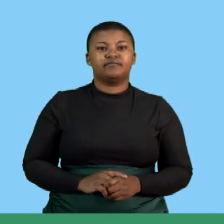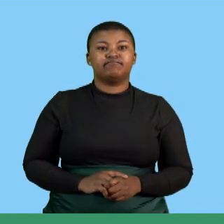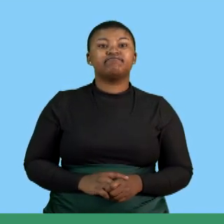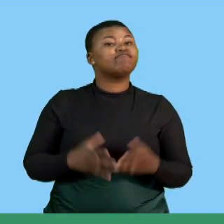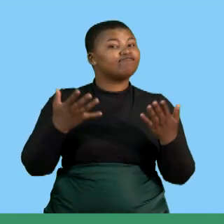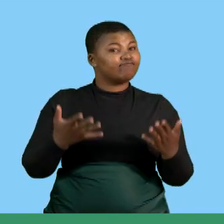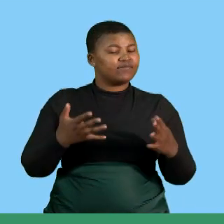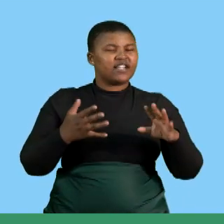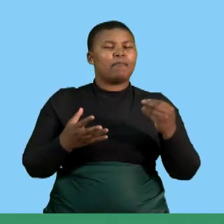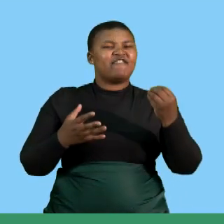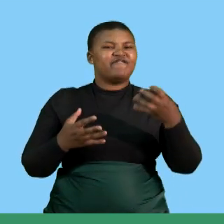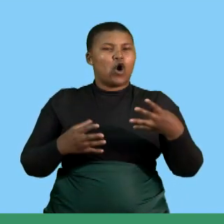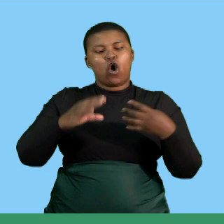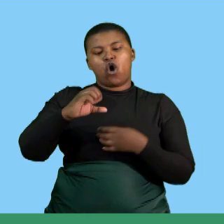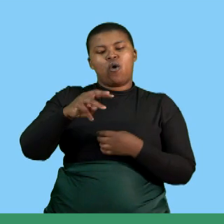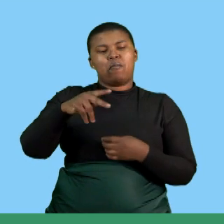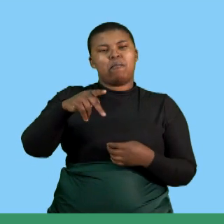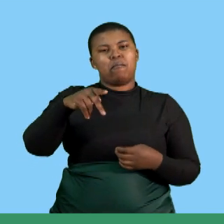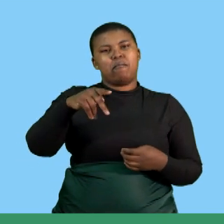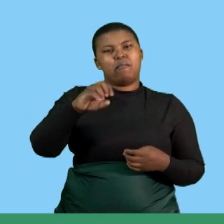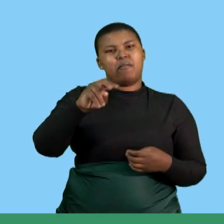right, so that is then our fourth component,